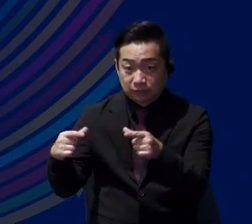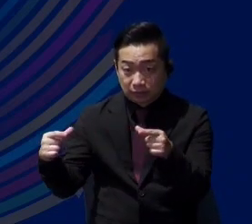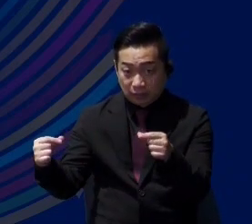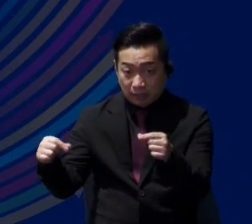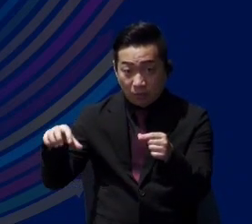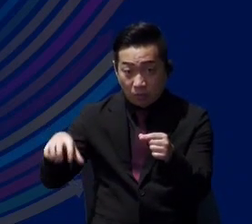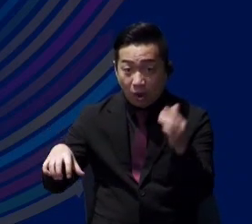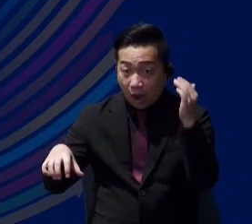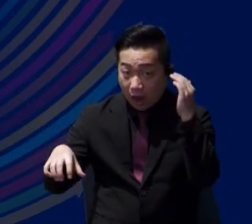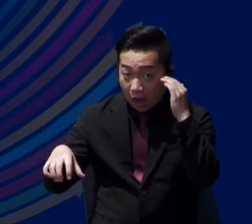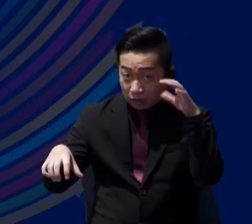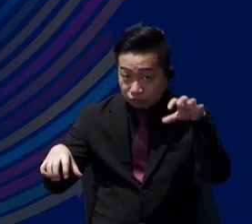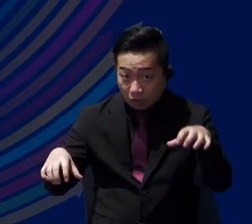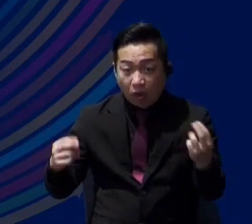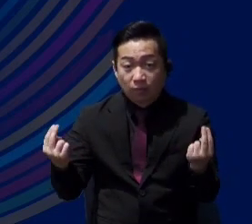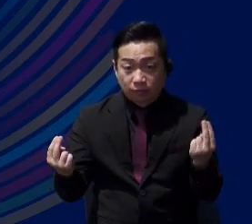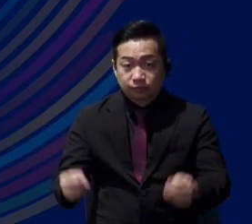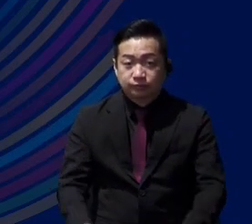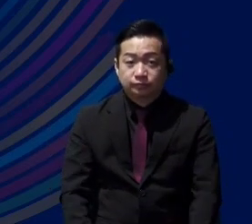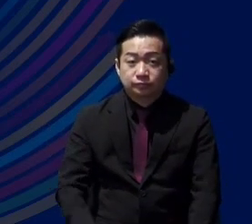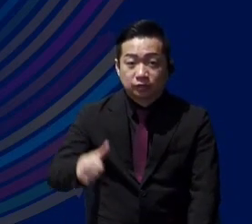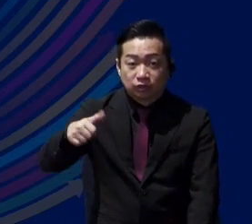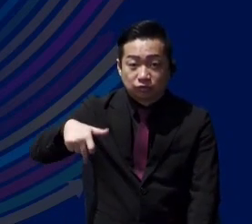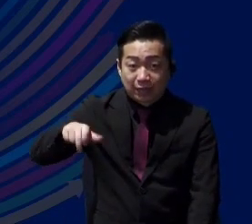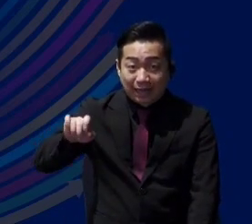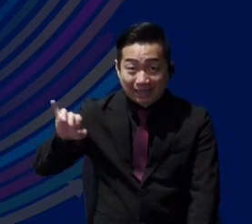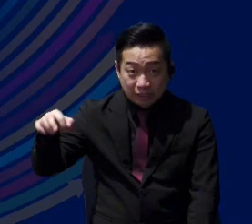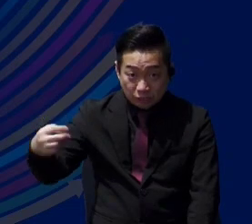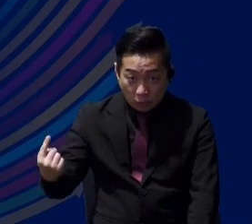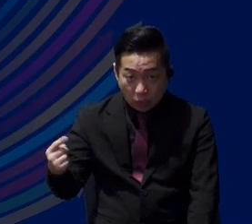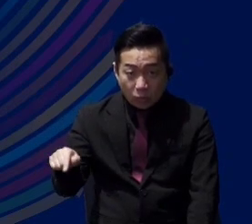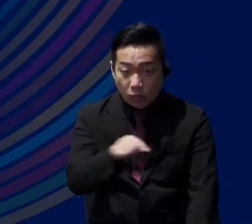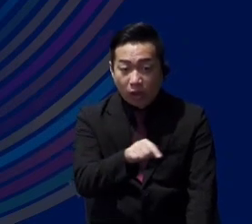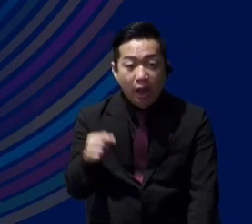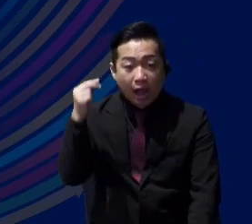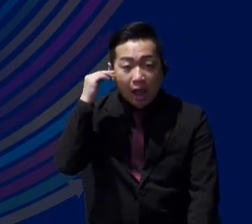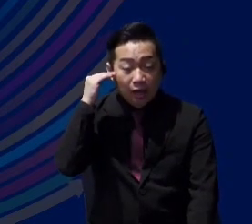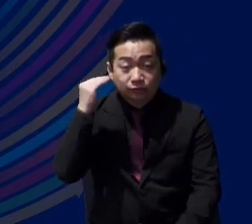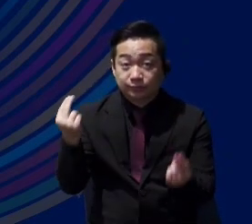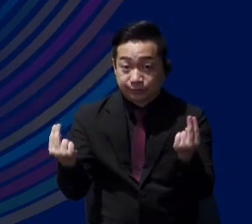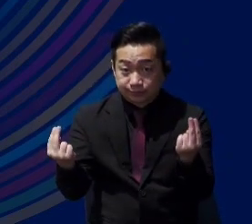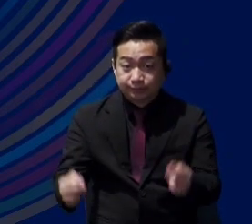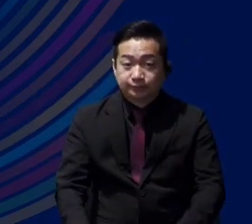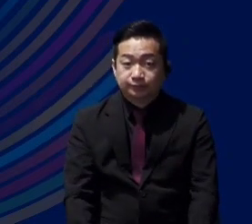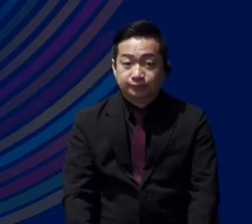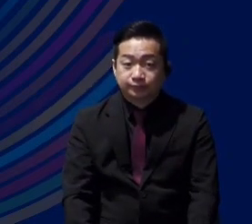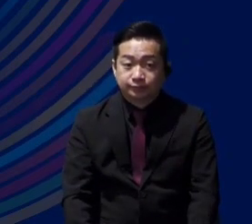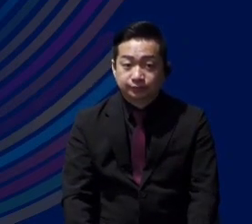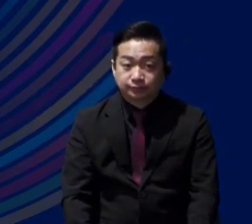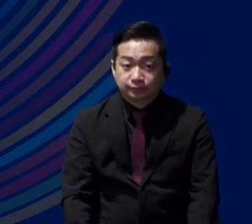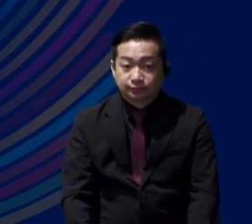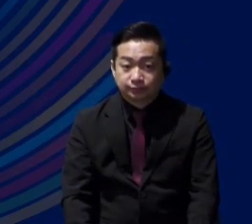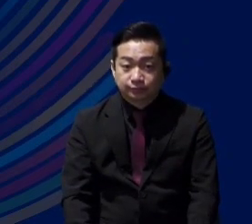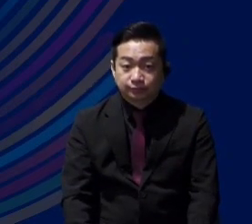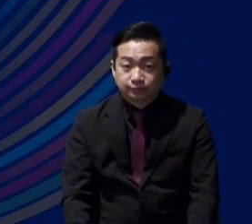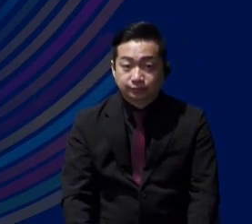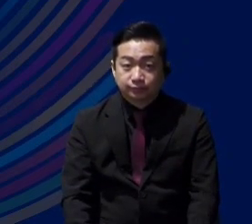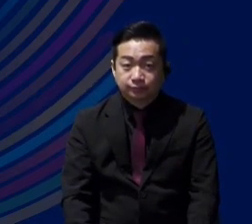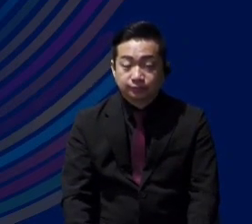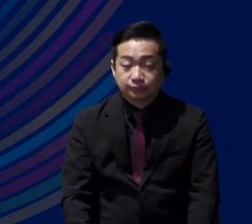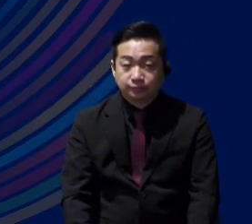was worse than you. And also Brunei Darussalam was worse than you,